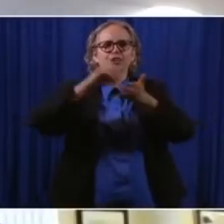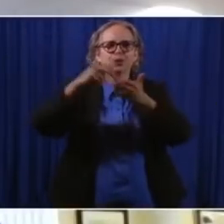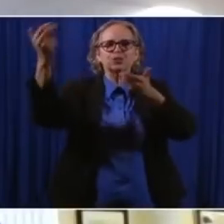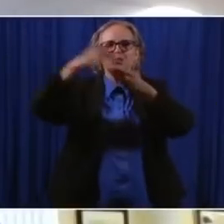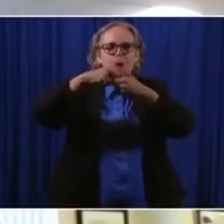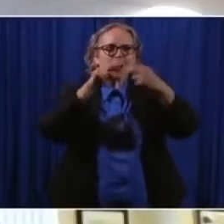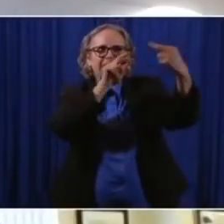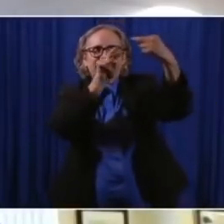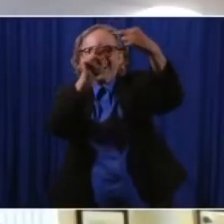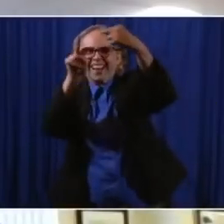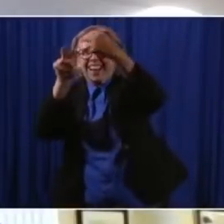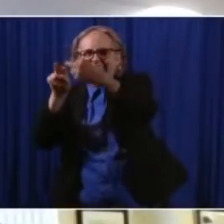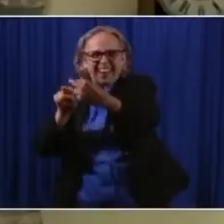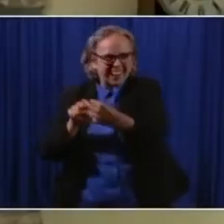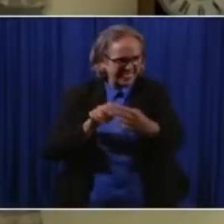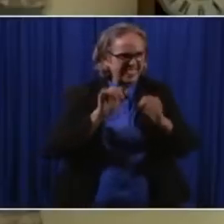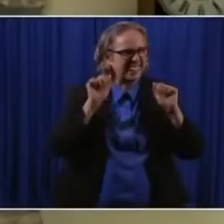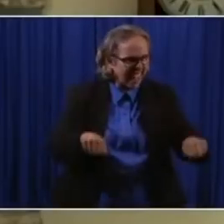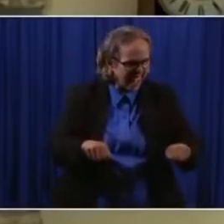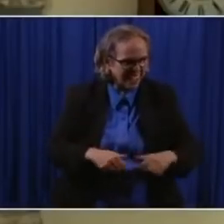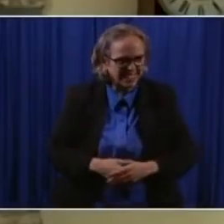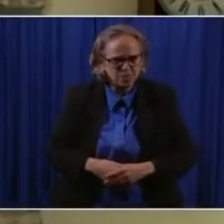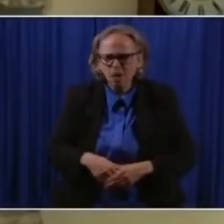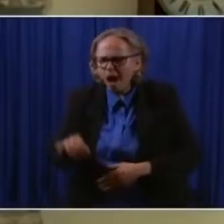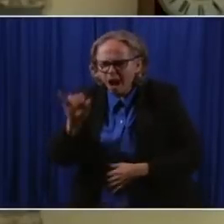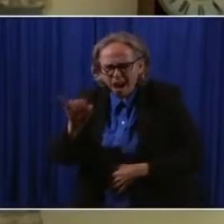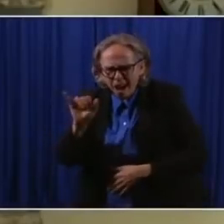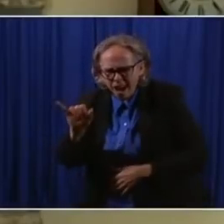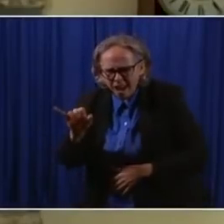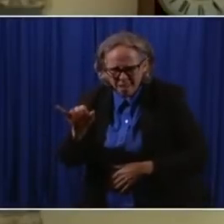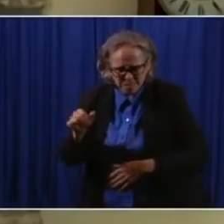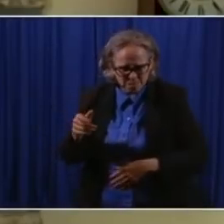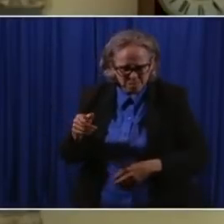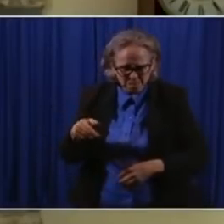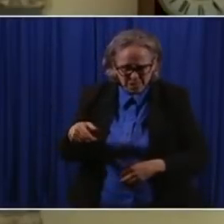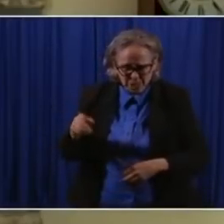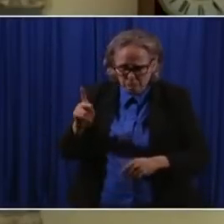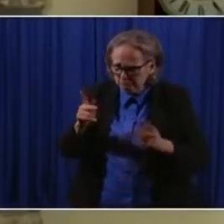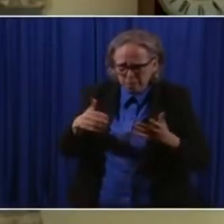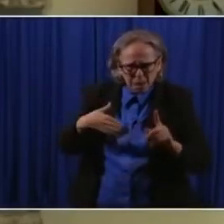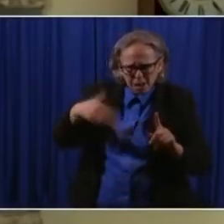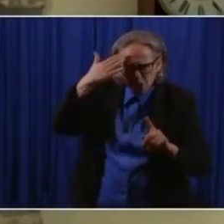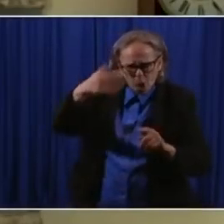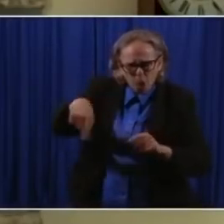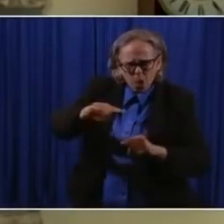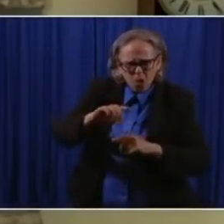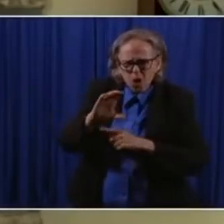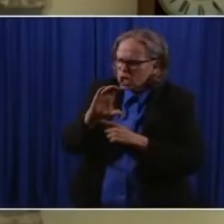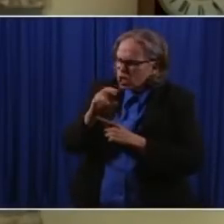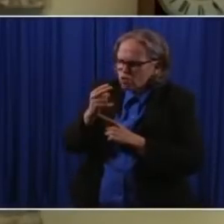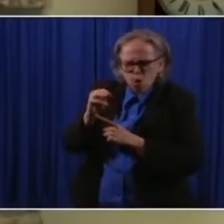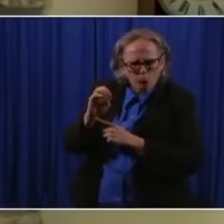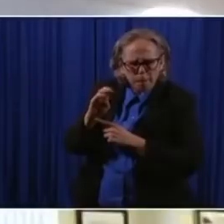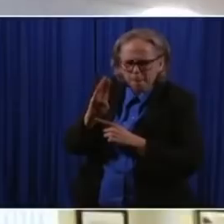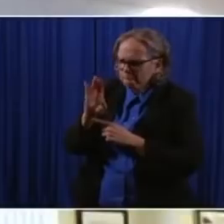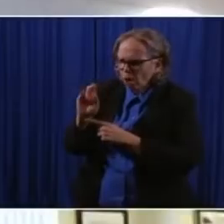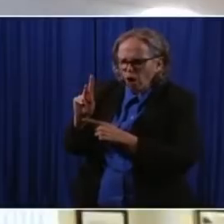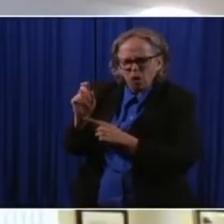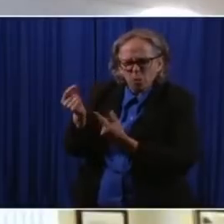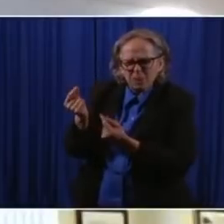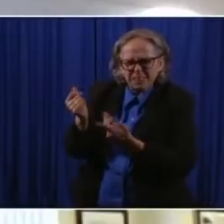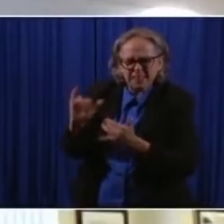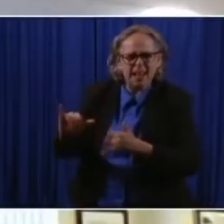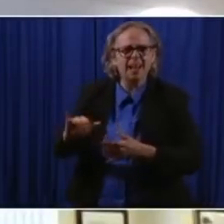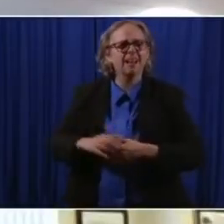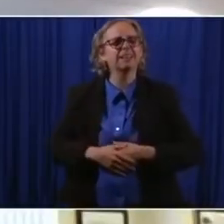well. And for those who don't know what a Chromebook is, tell us what that is. Well, a Chromebook basically